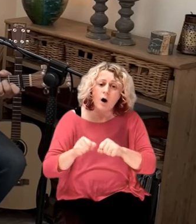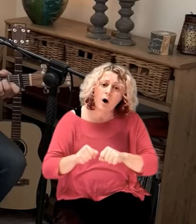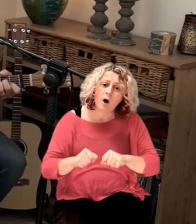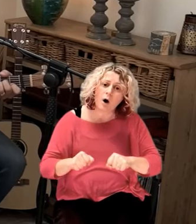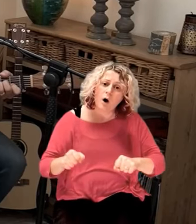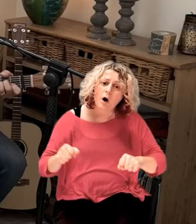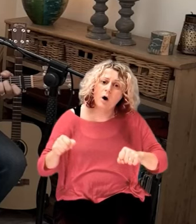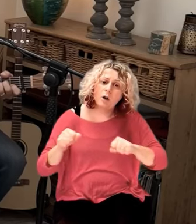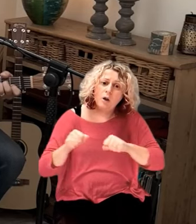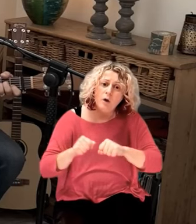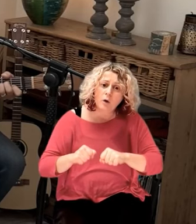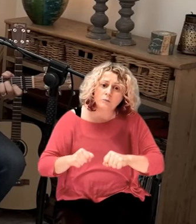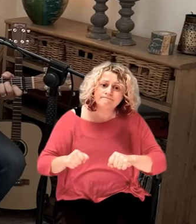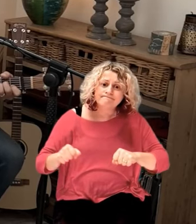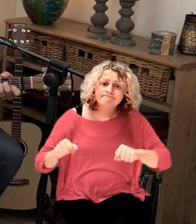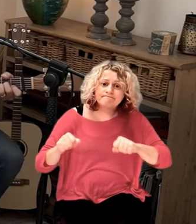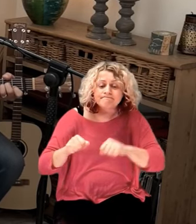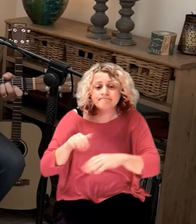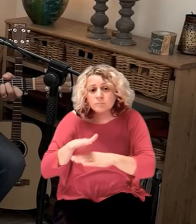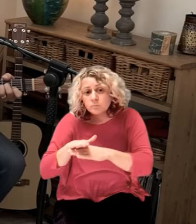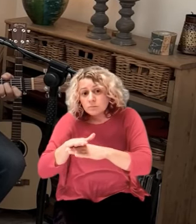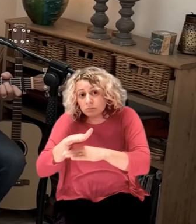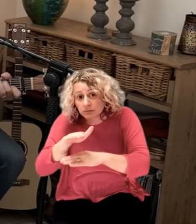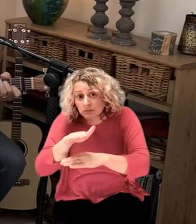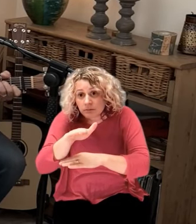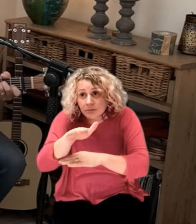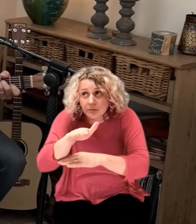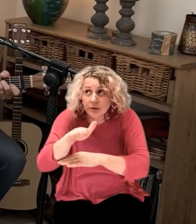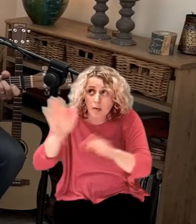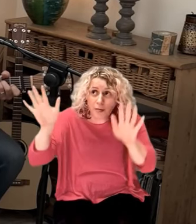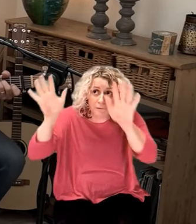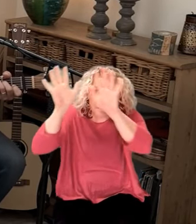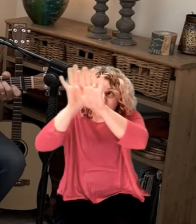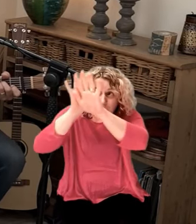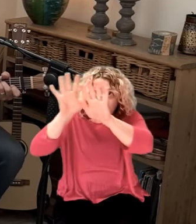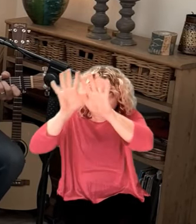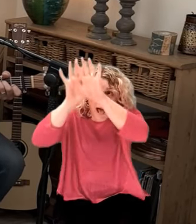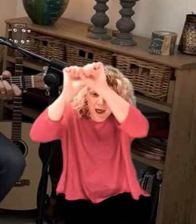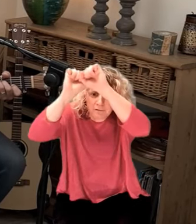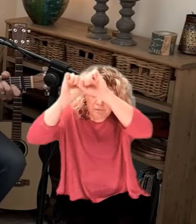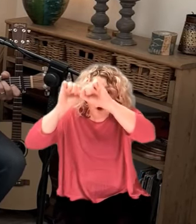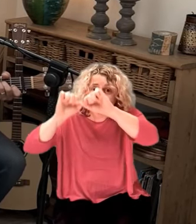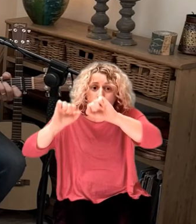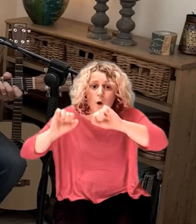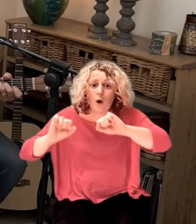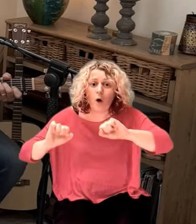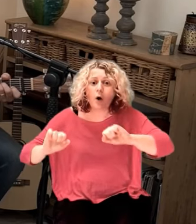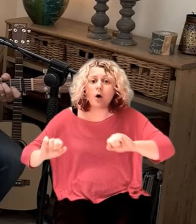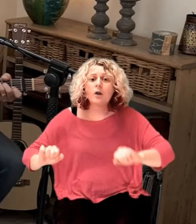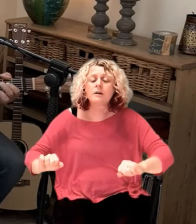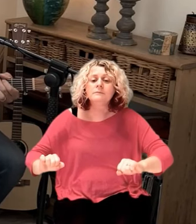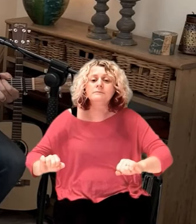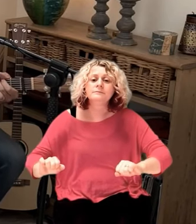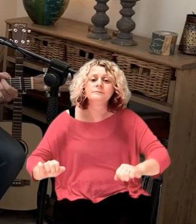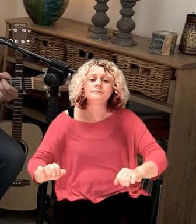And hold on, one day the veil